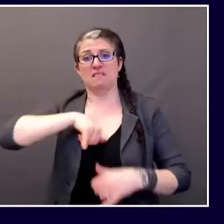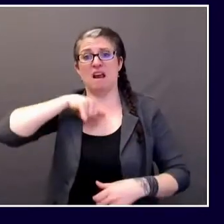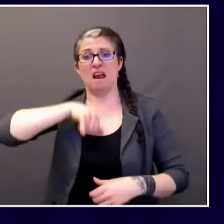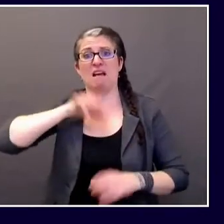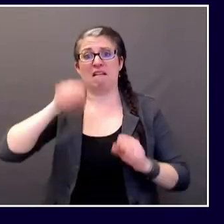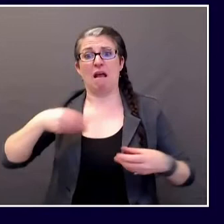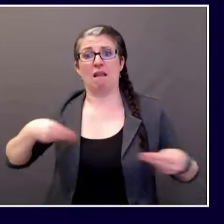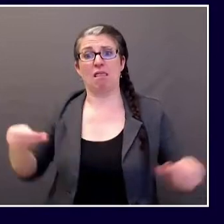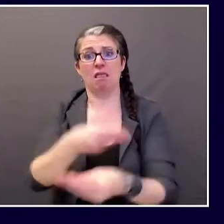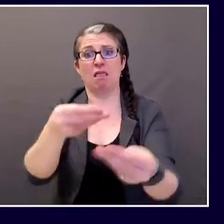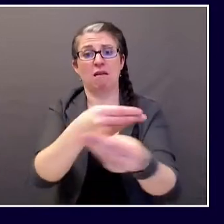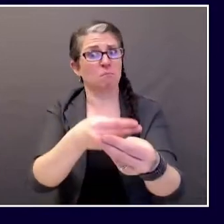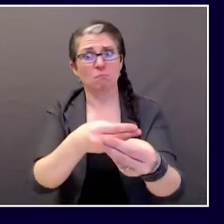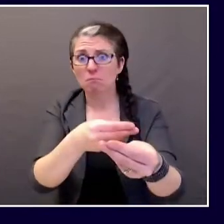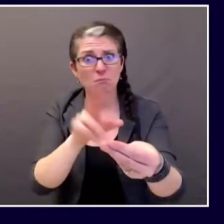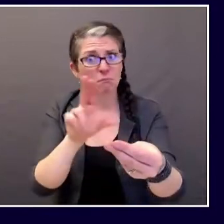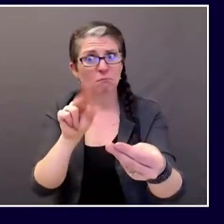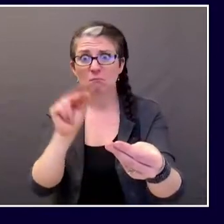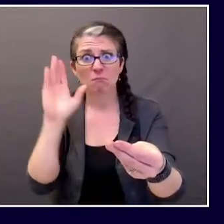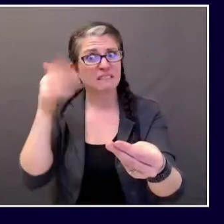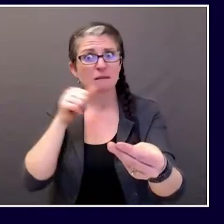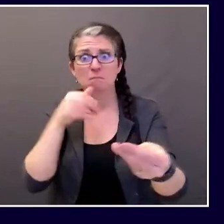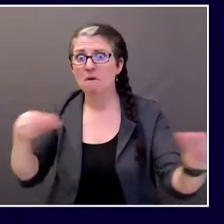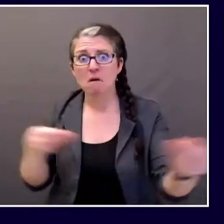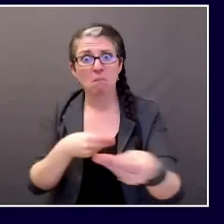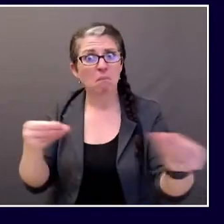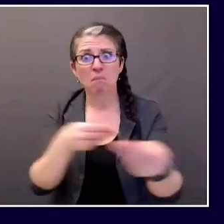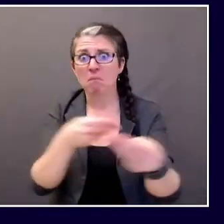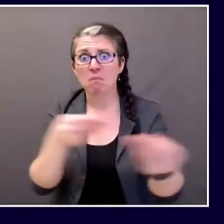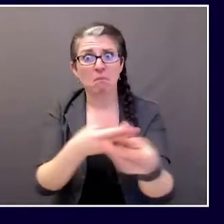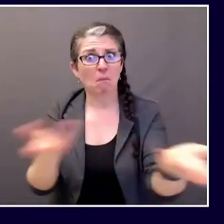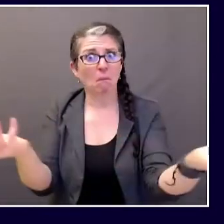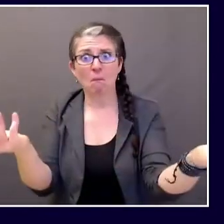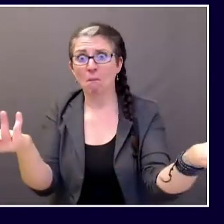fully vaccinated 2 weeks after their last dose,